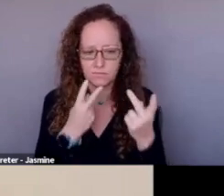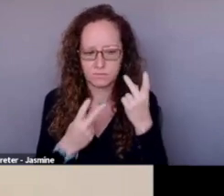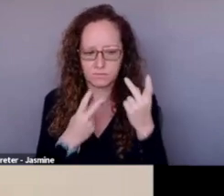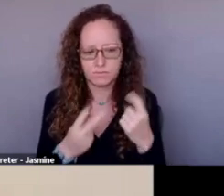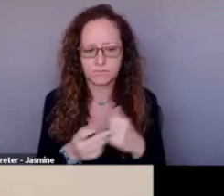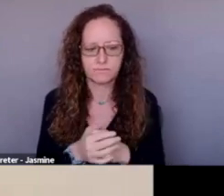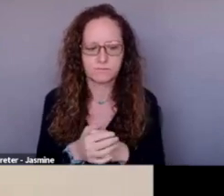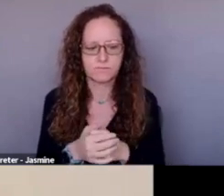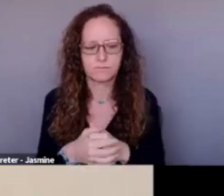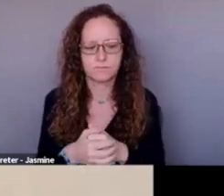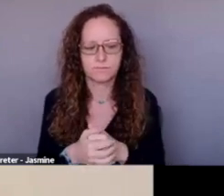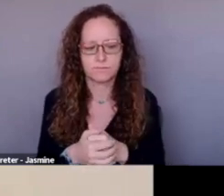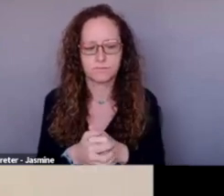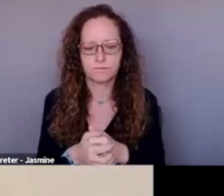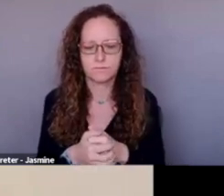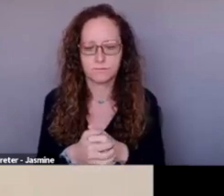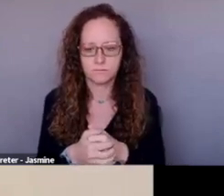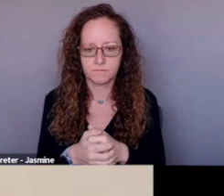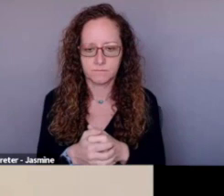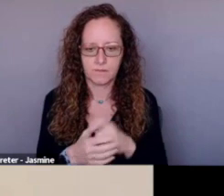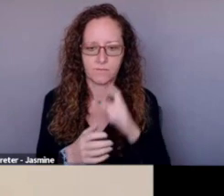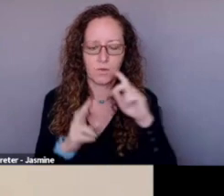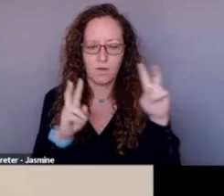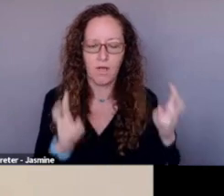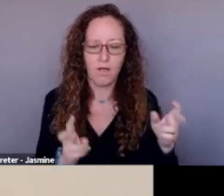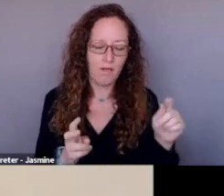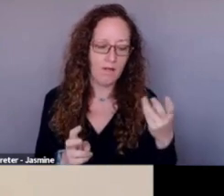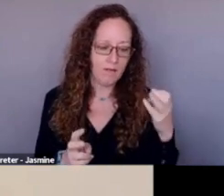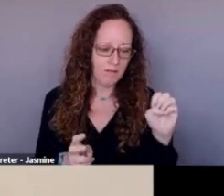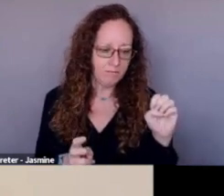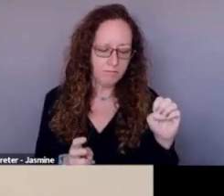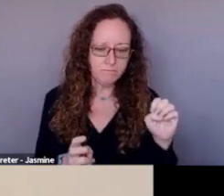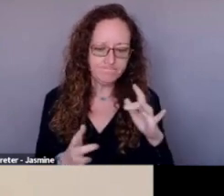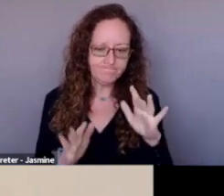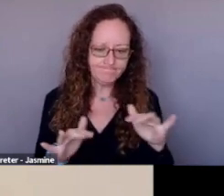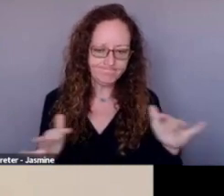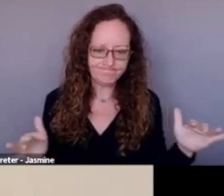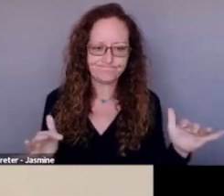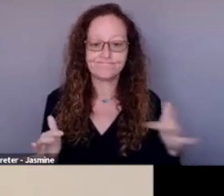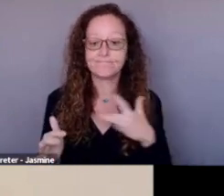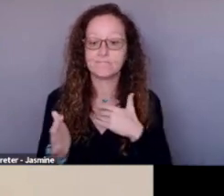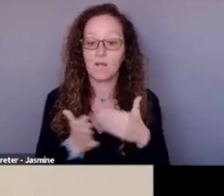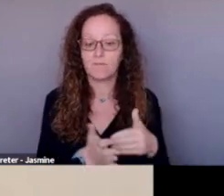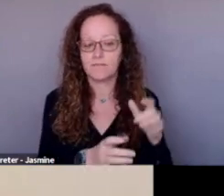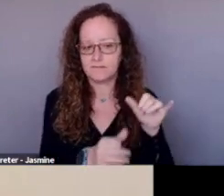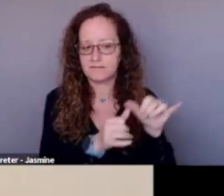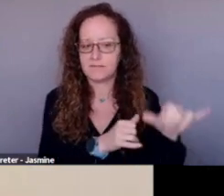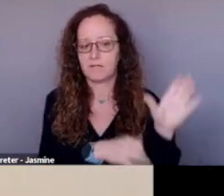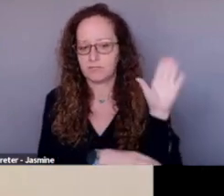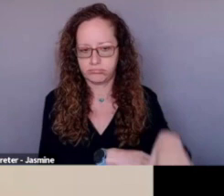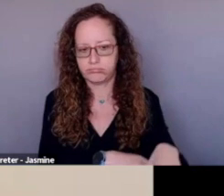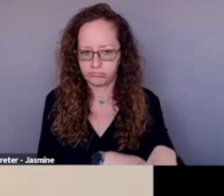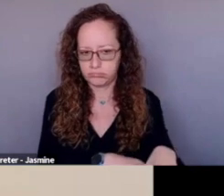with themes and whatnot. And oftentimes they will be around for the full production